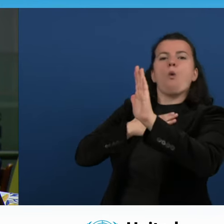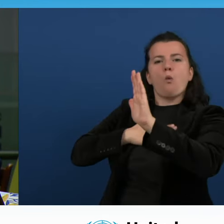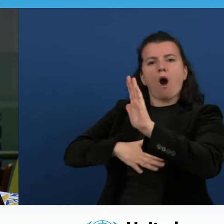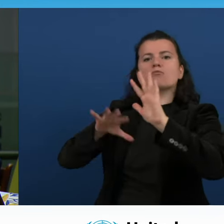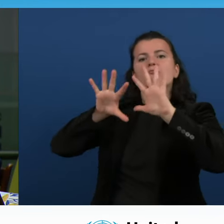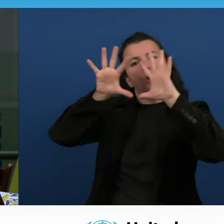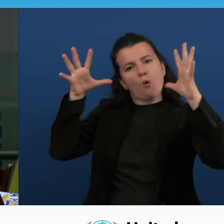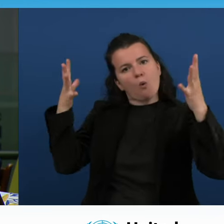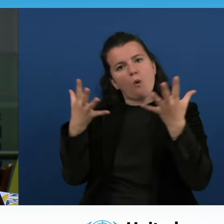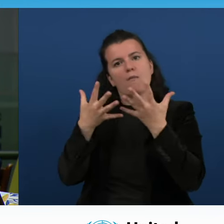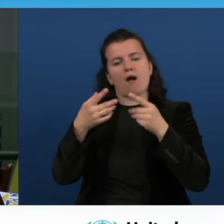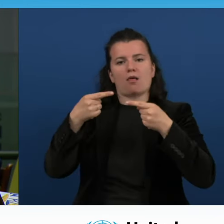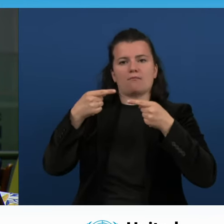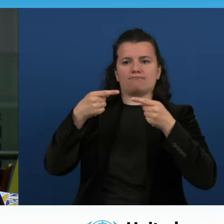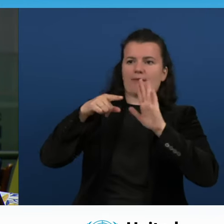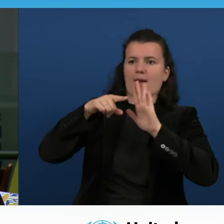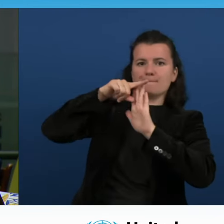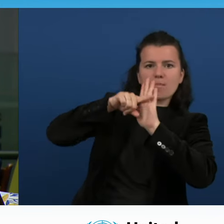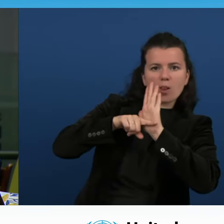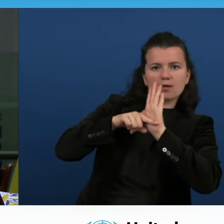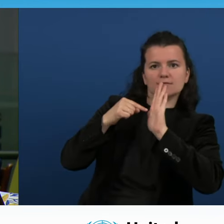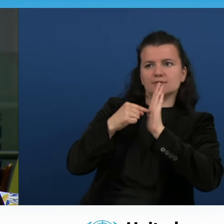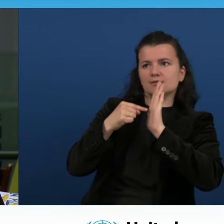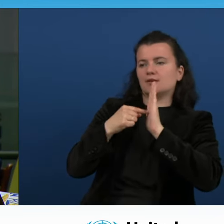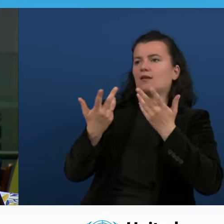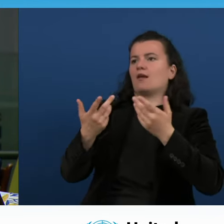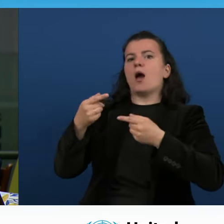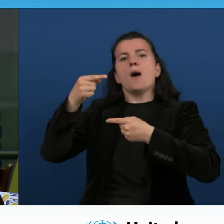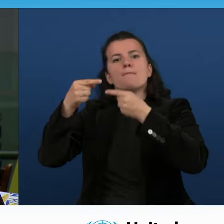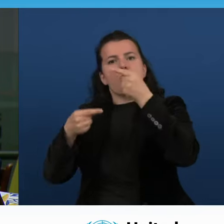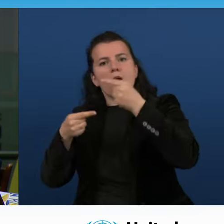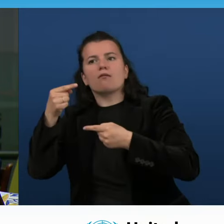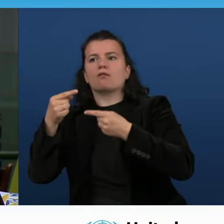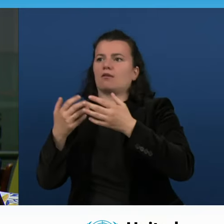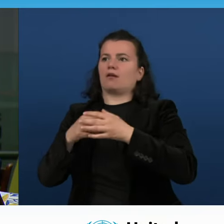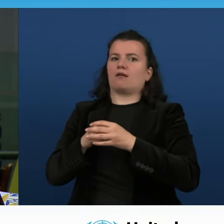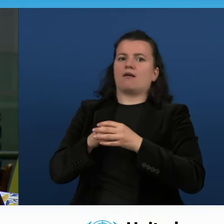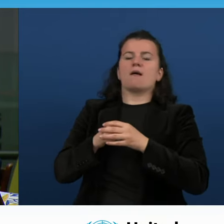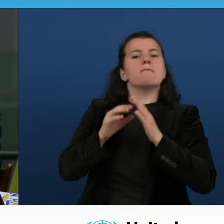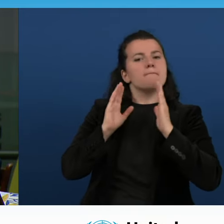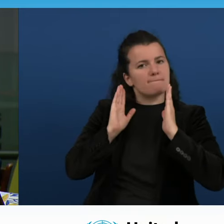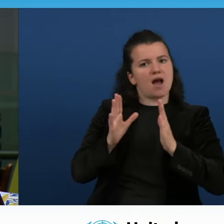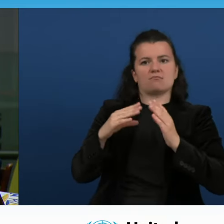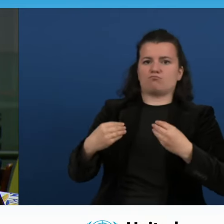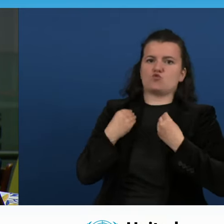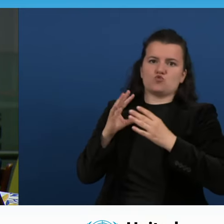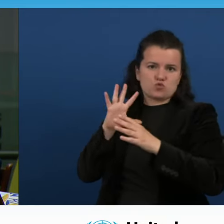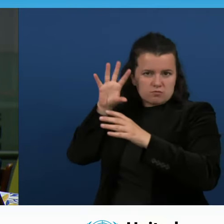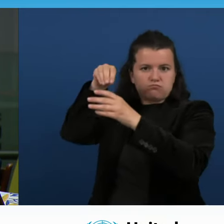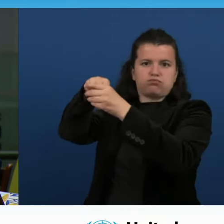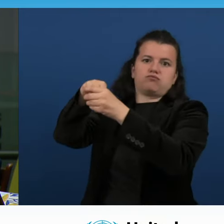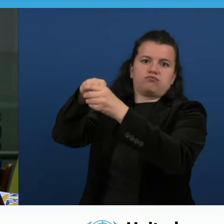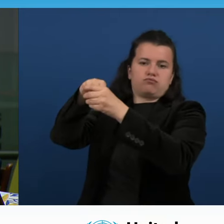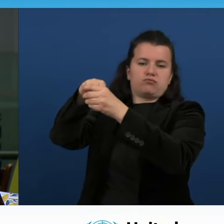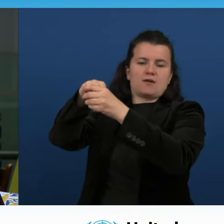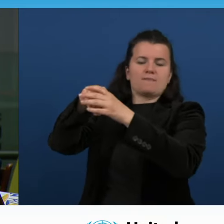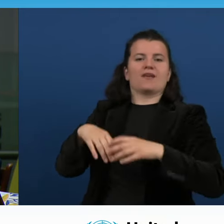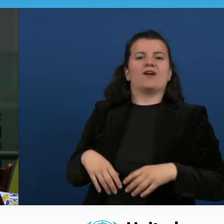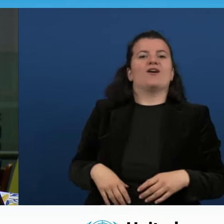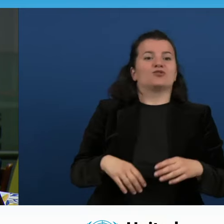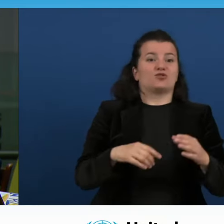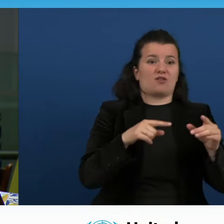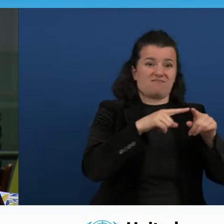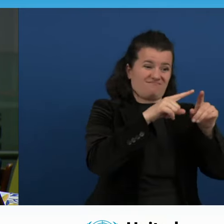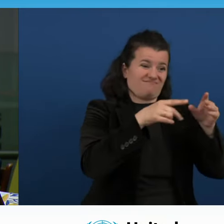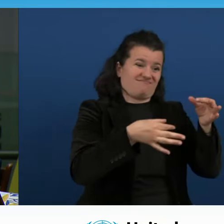making more representative to the communities they serve. So I invite you to join that